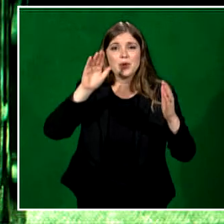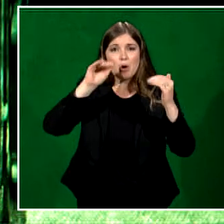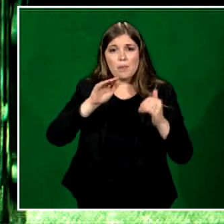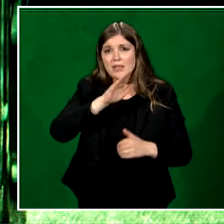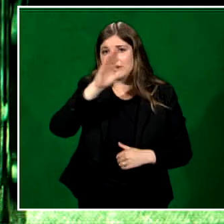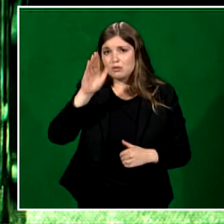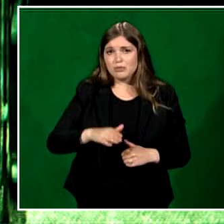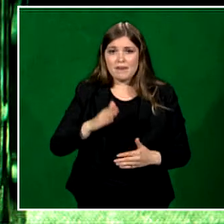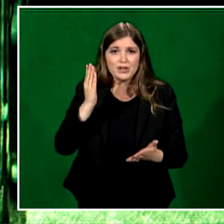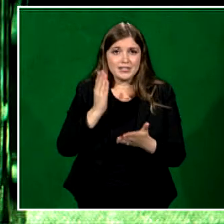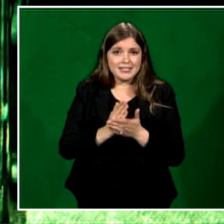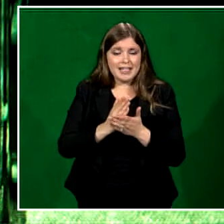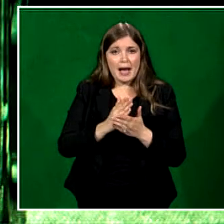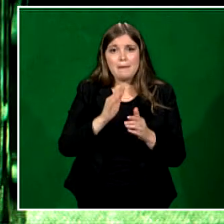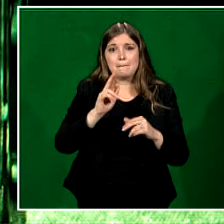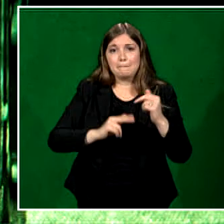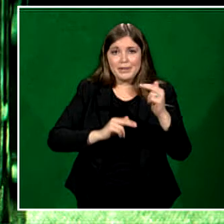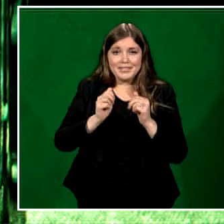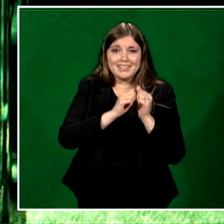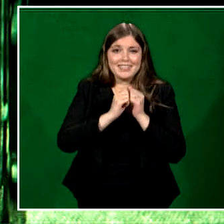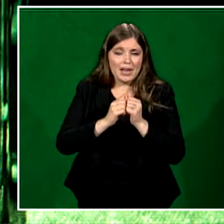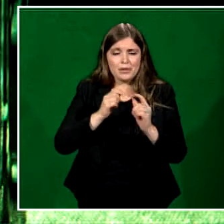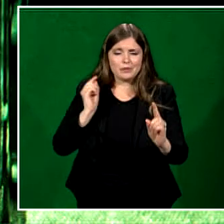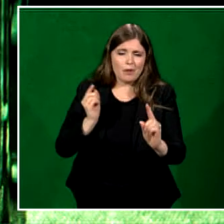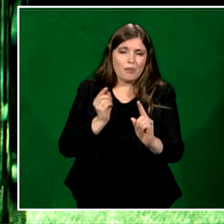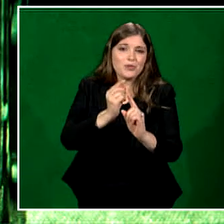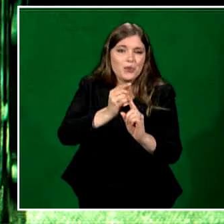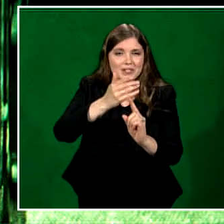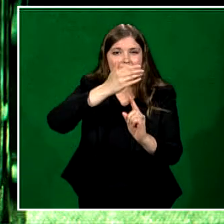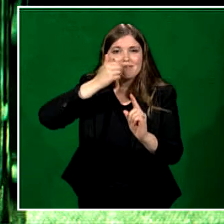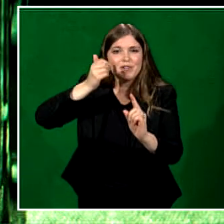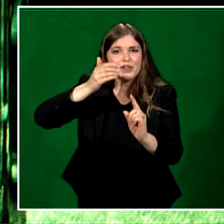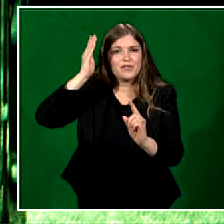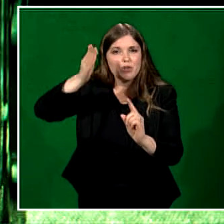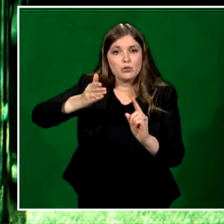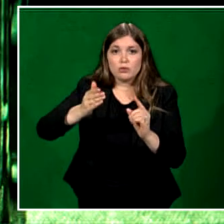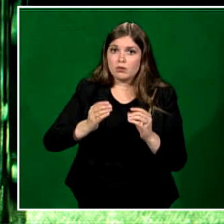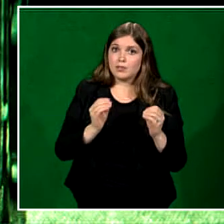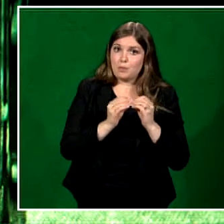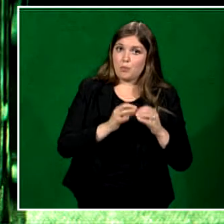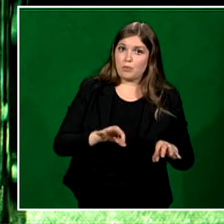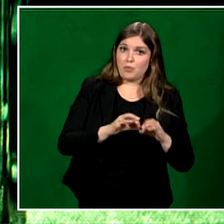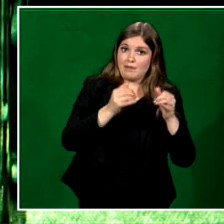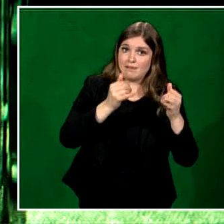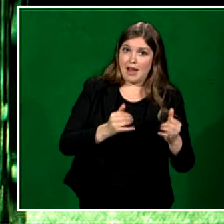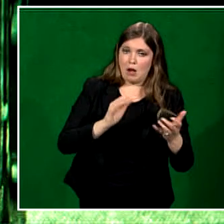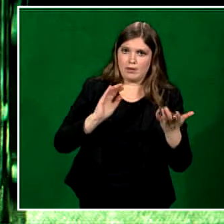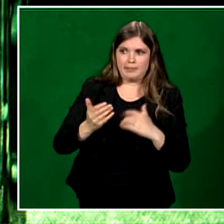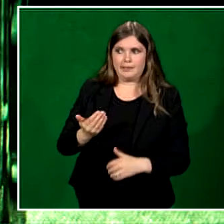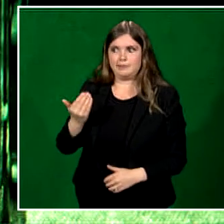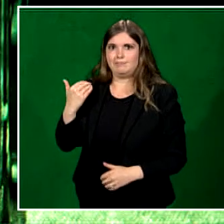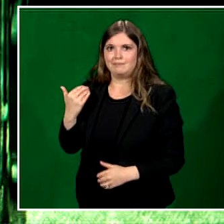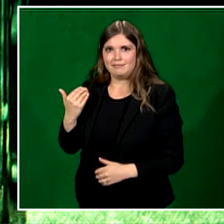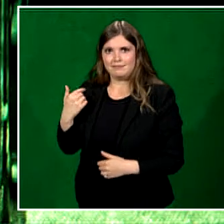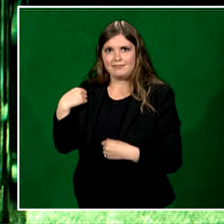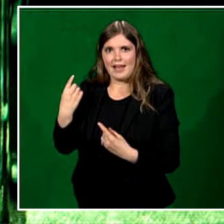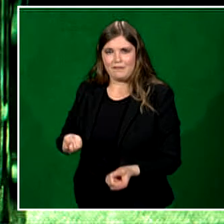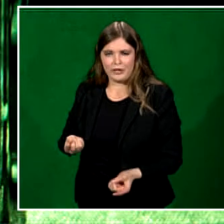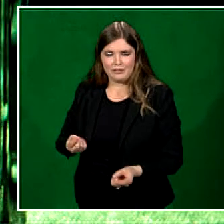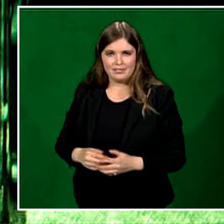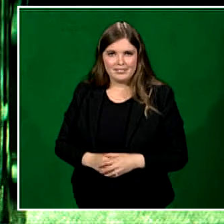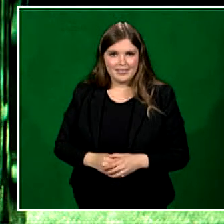building together towards a better future. It is more important now than ever. And these